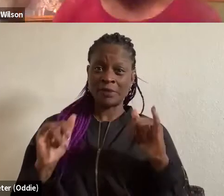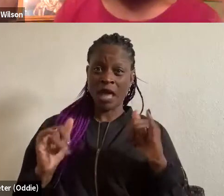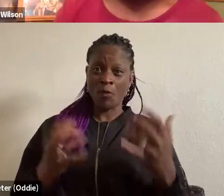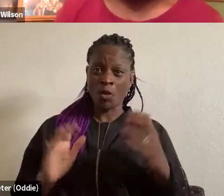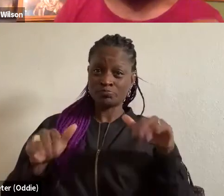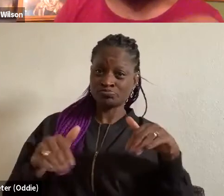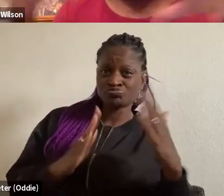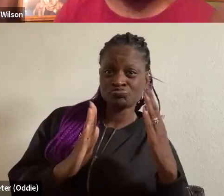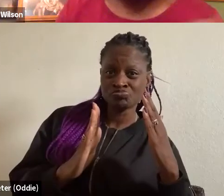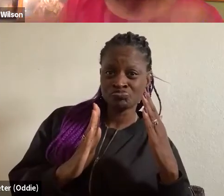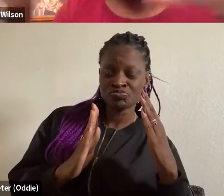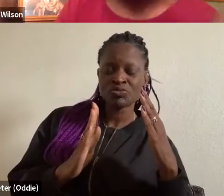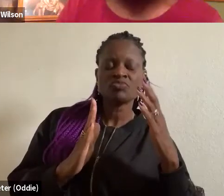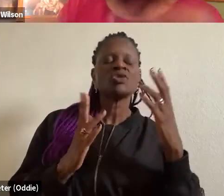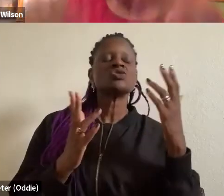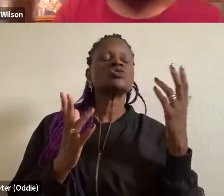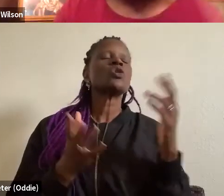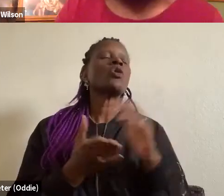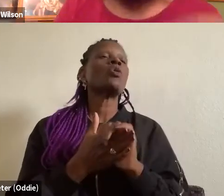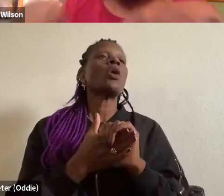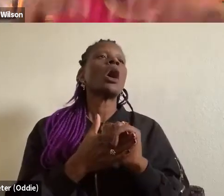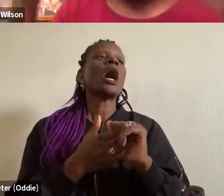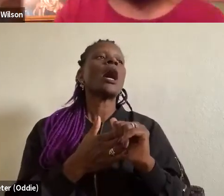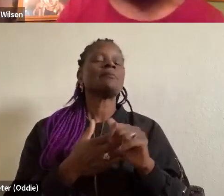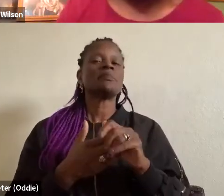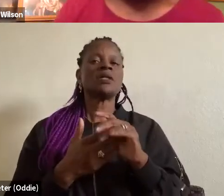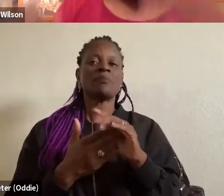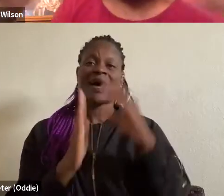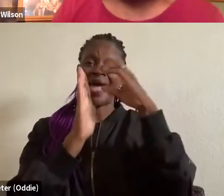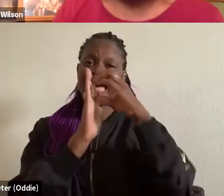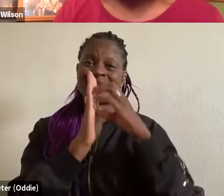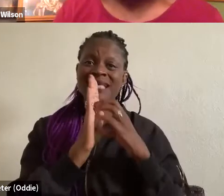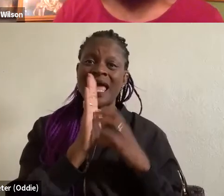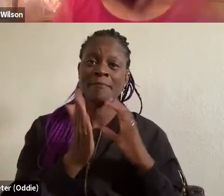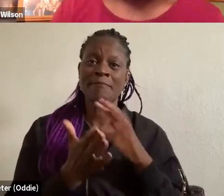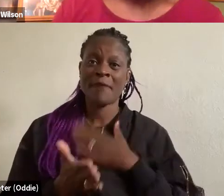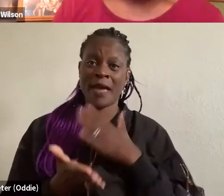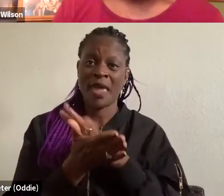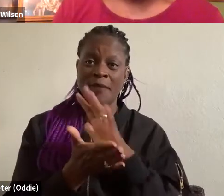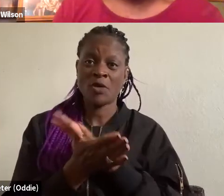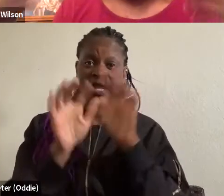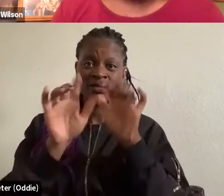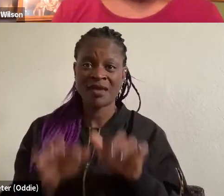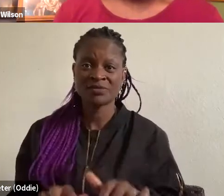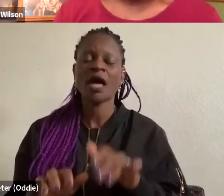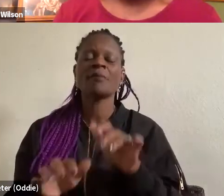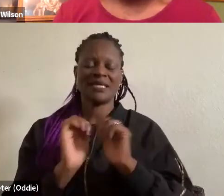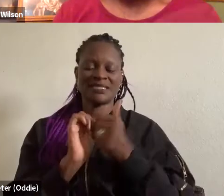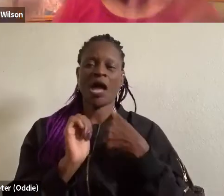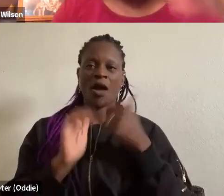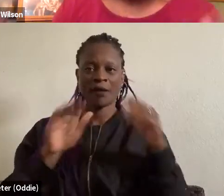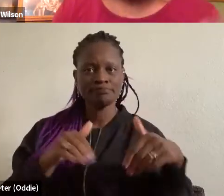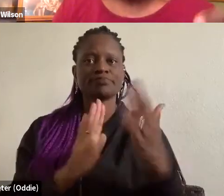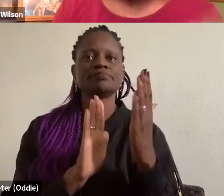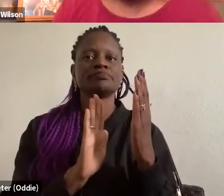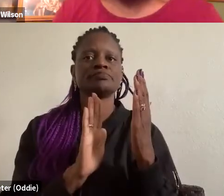of addressing it. And so many people see that essay as an essay about accessoride and paratransit. And it is, and that's what I wanted it to be. But